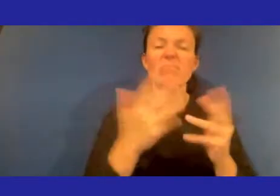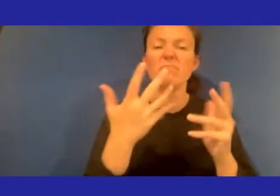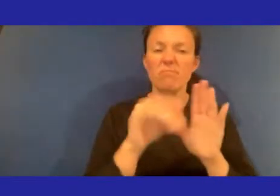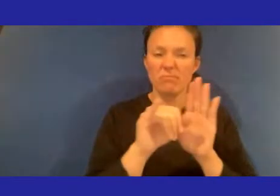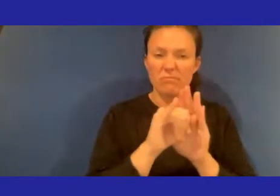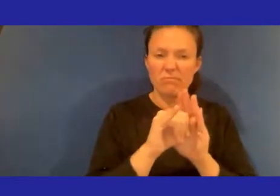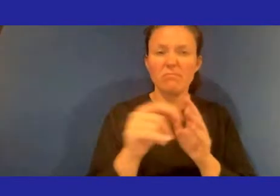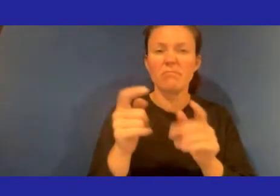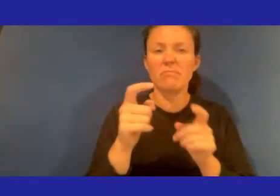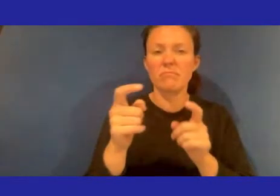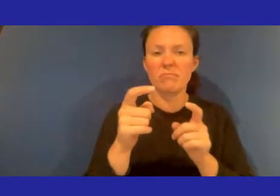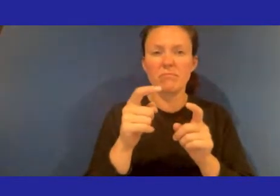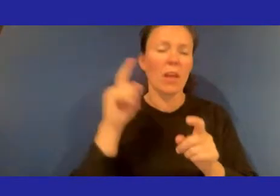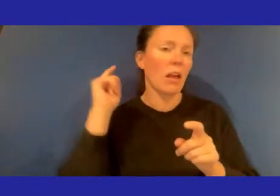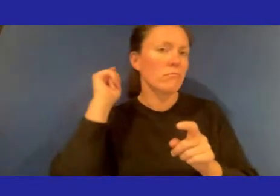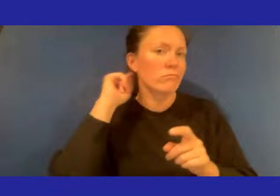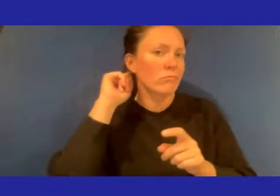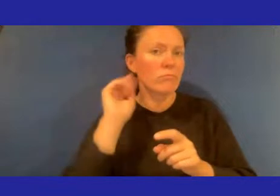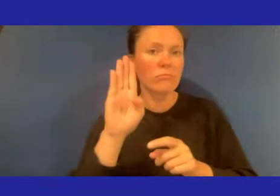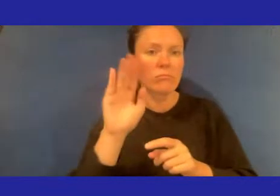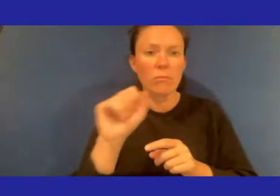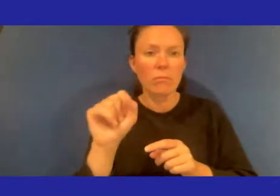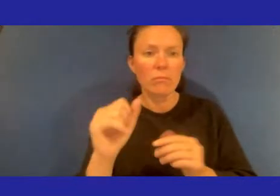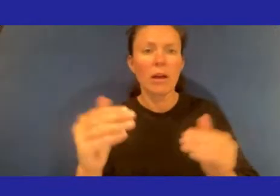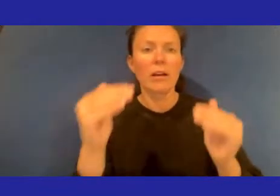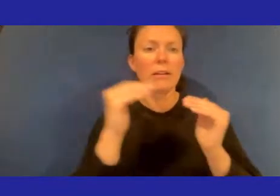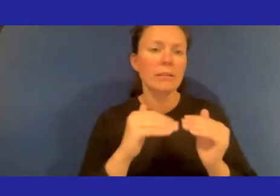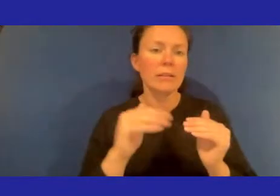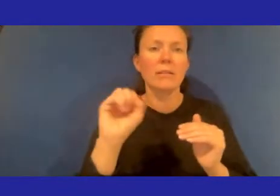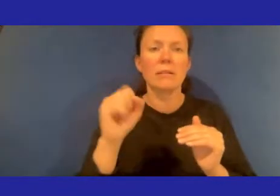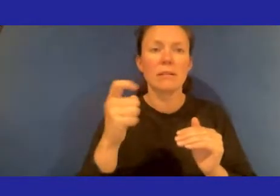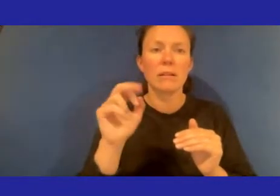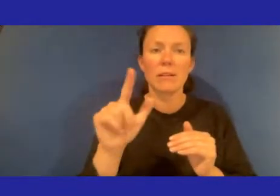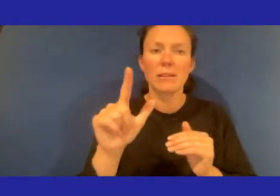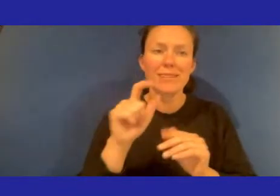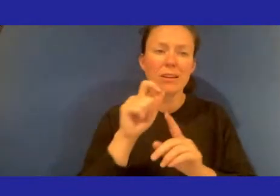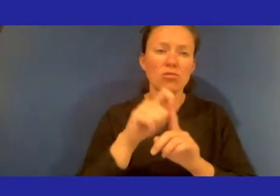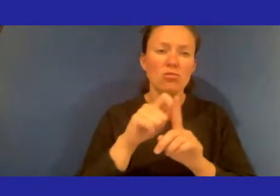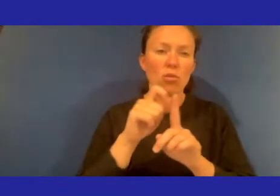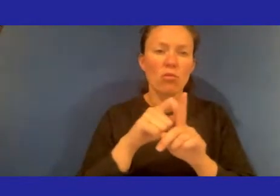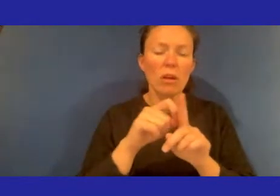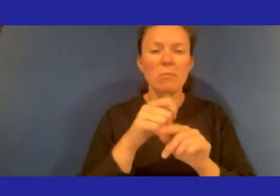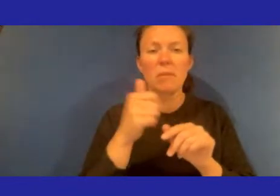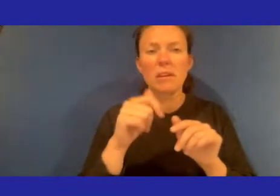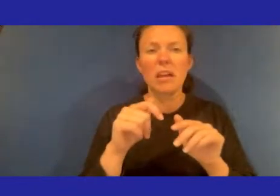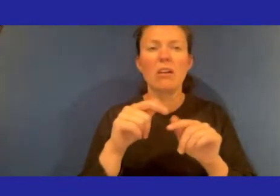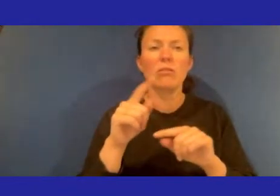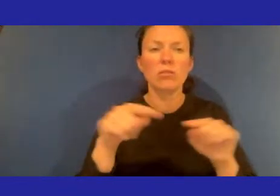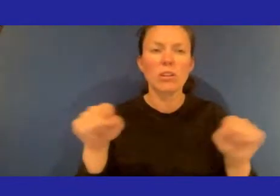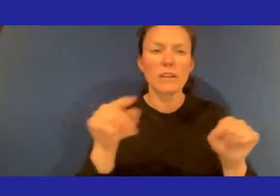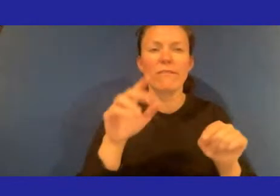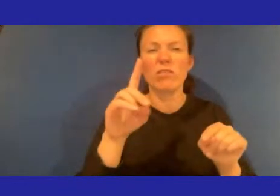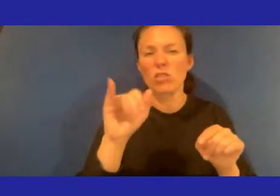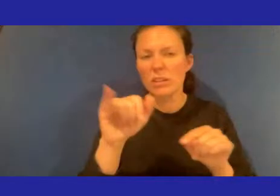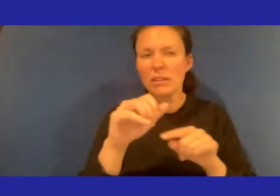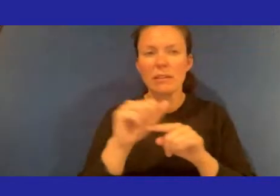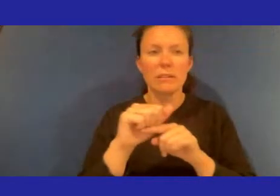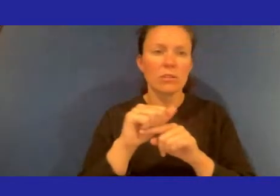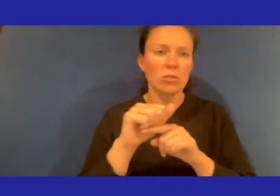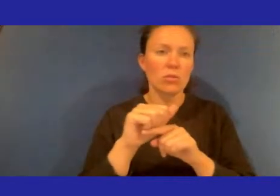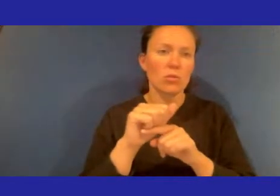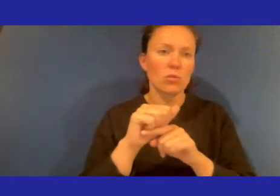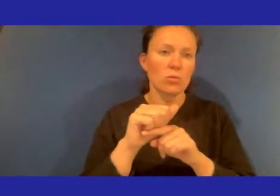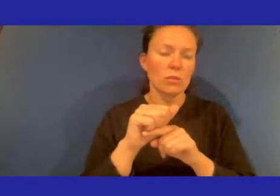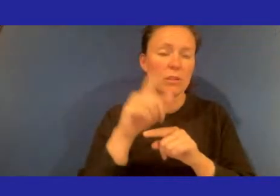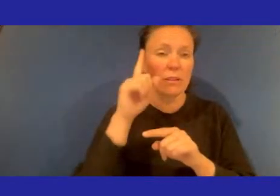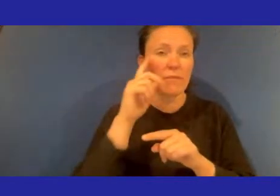unconscious biasness, sexual harassment, and other diversity and inclusion related trainings for New York City